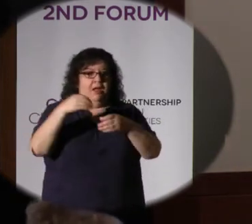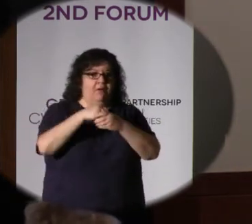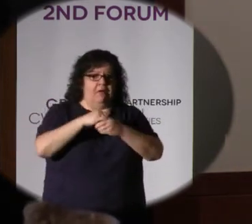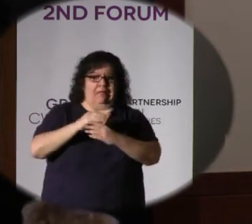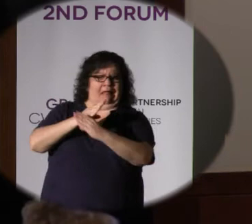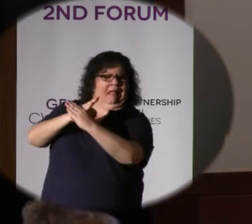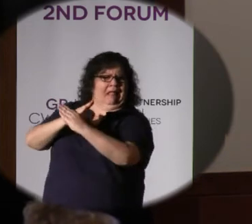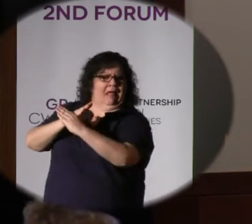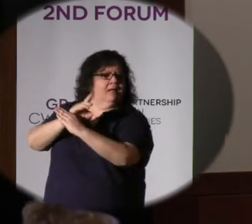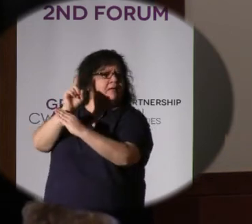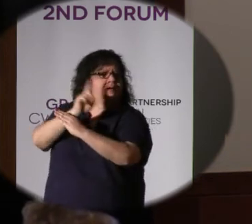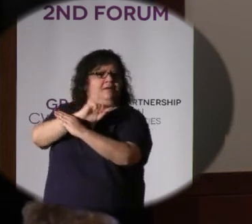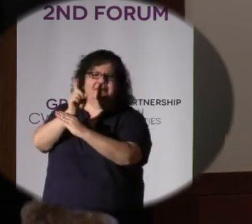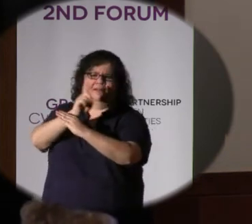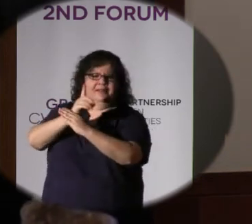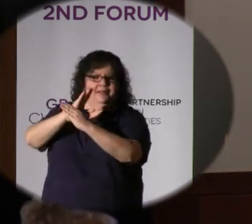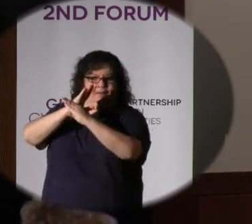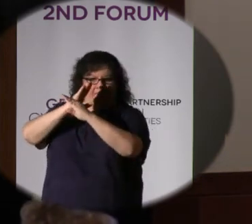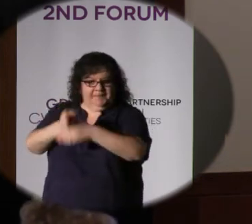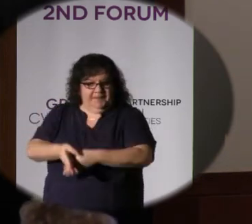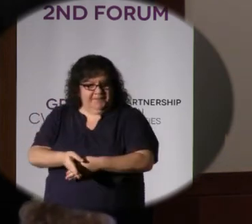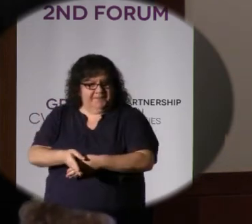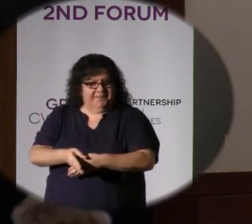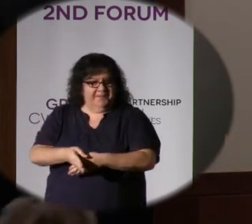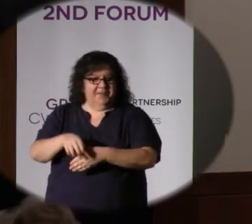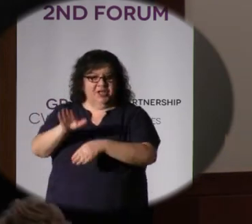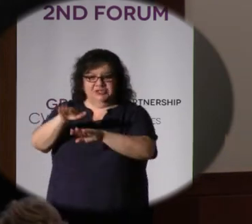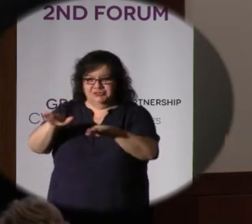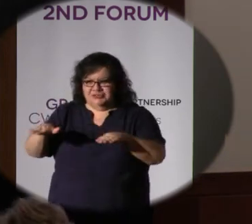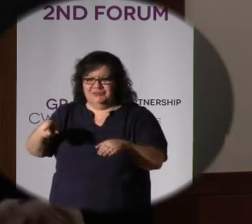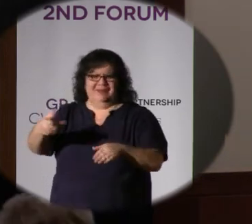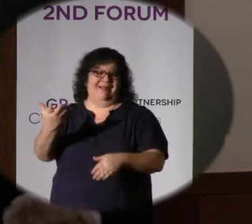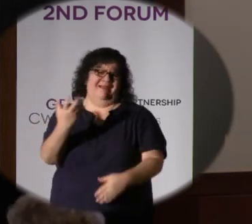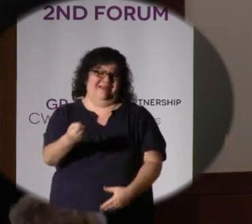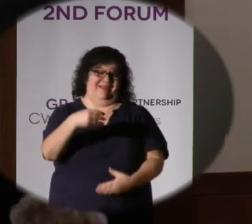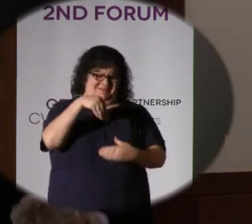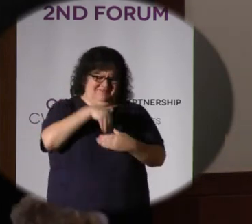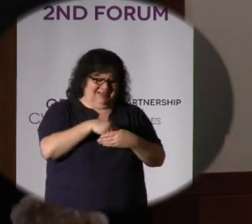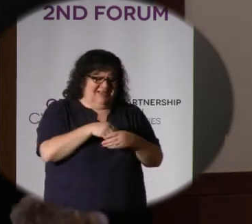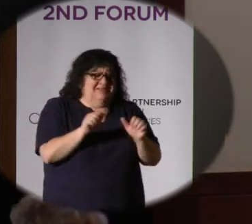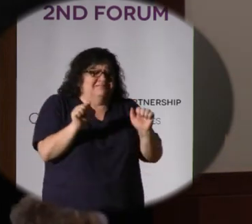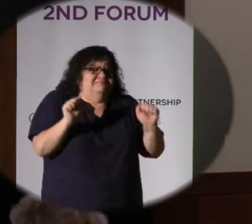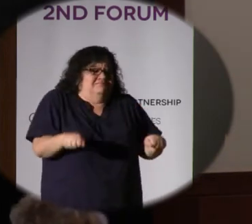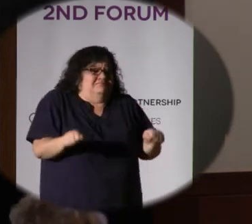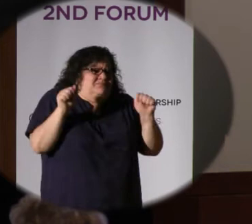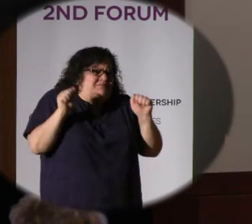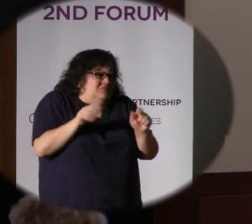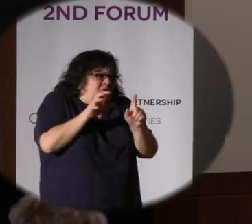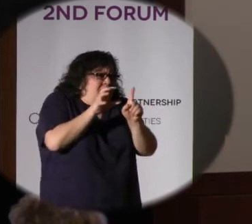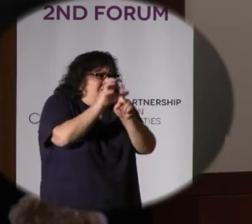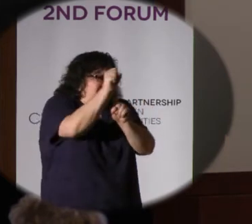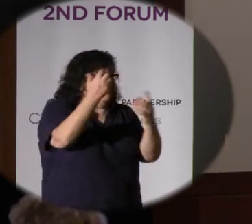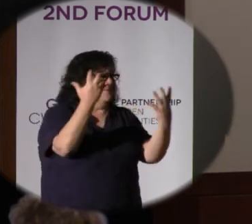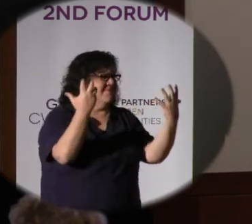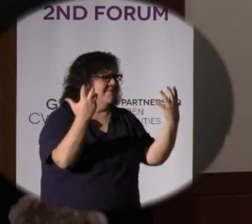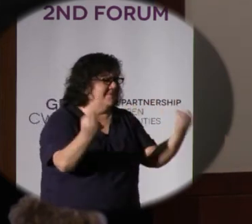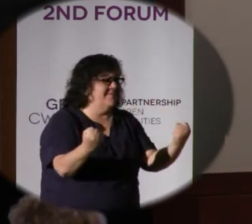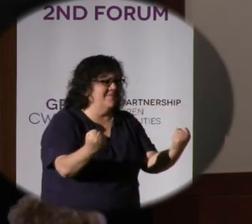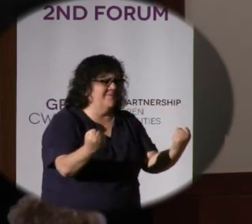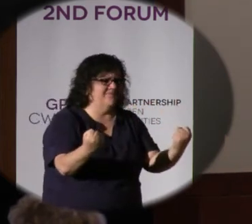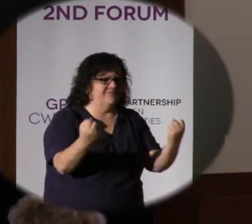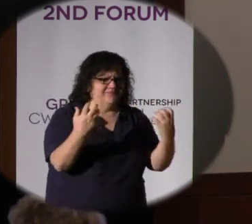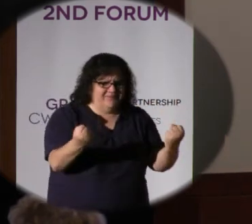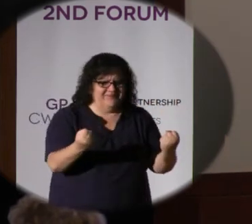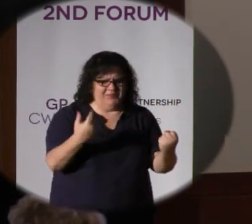and potential are valued, nurtured, and groomed in all societies in which we live and